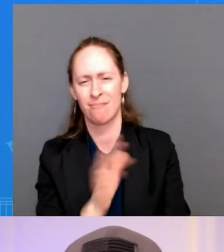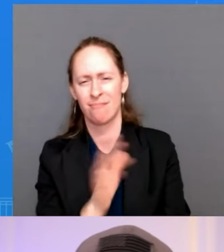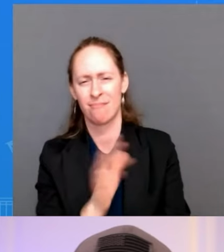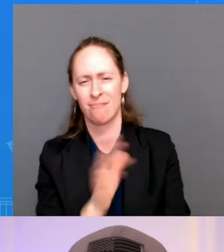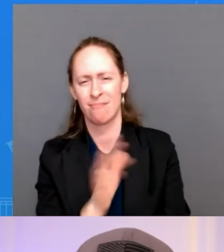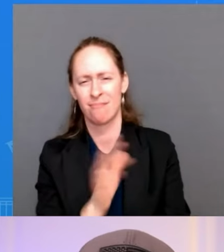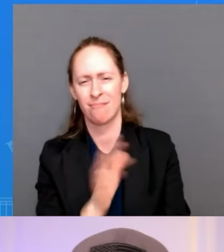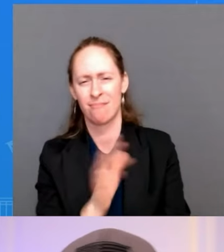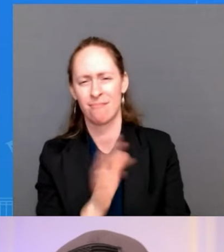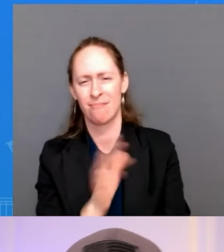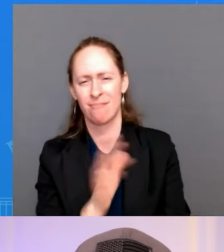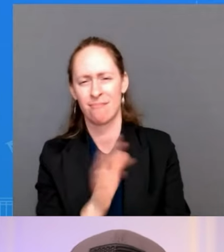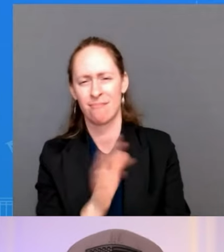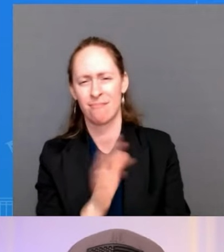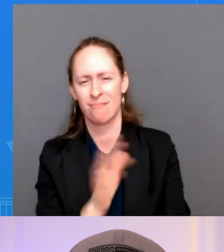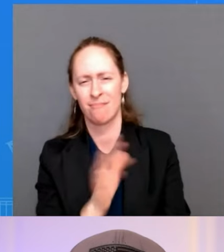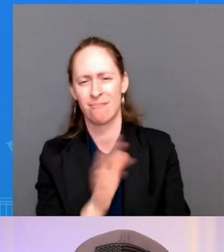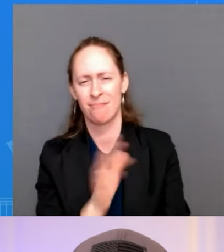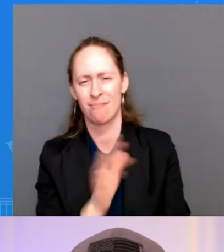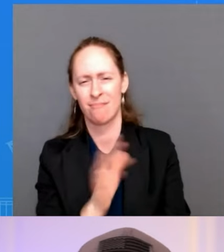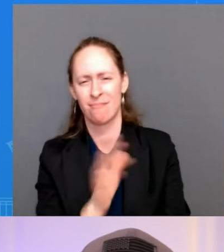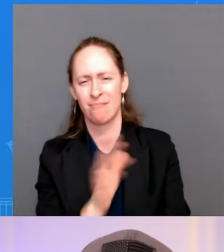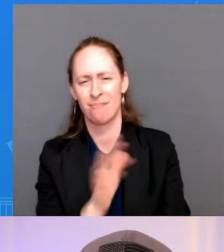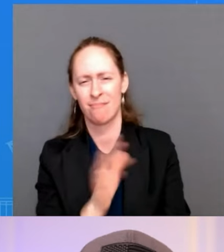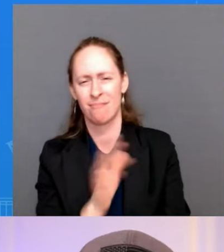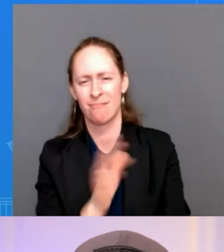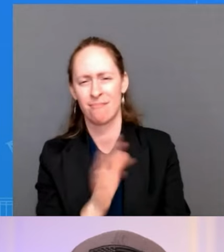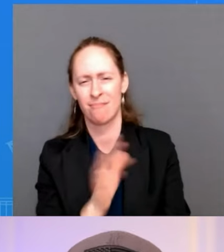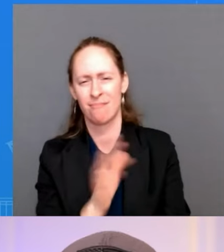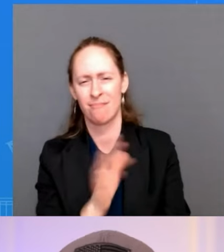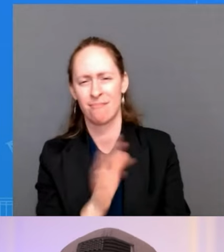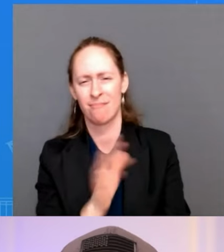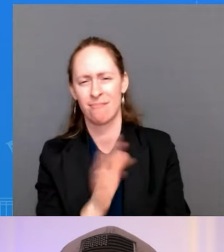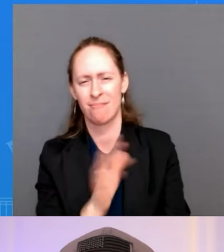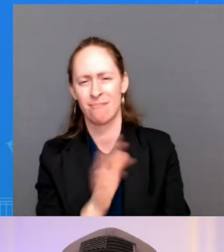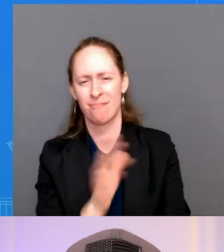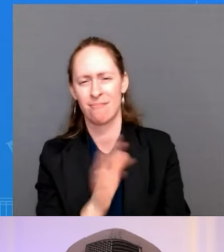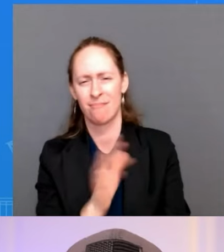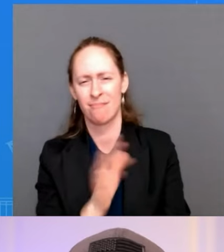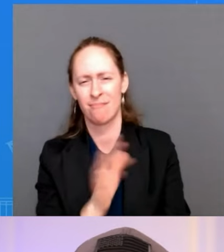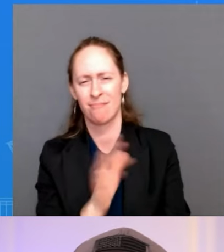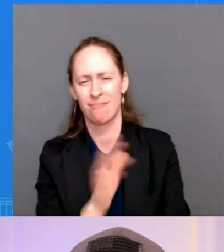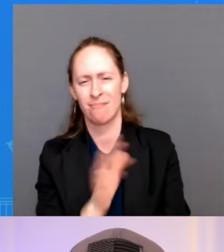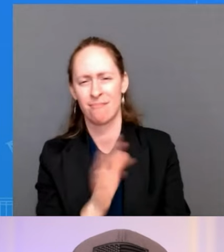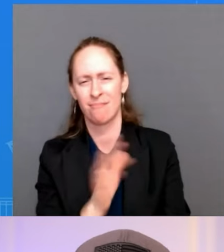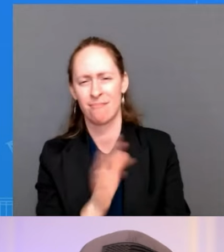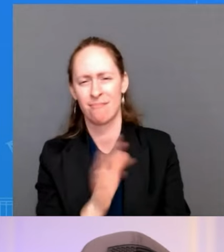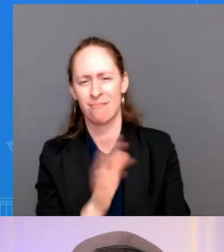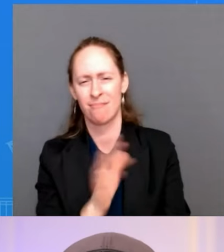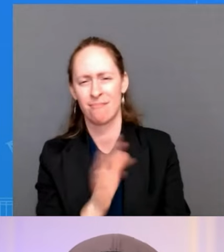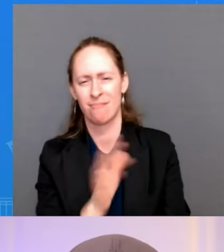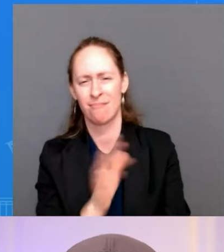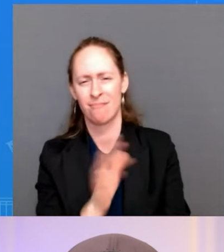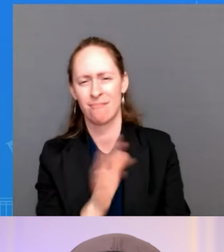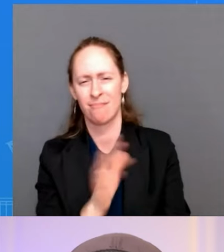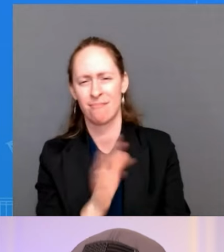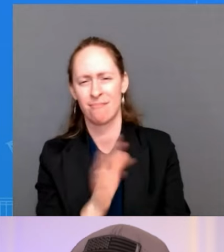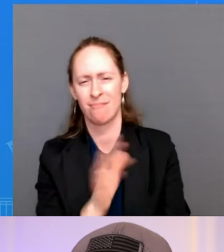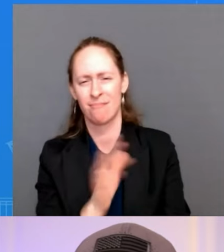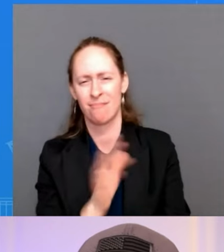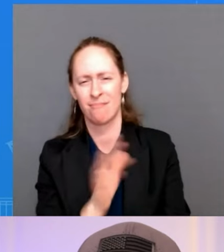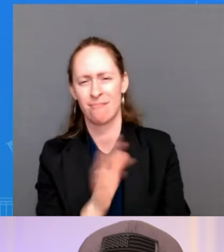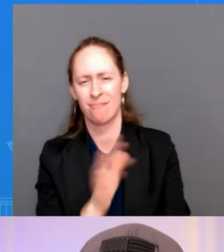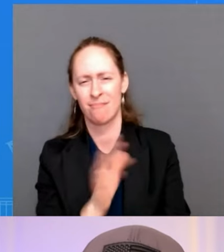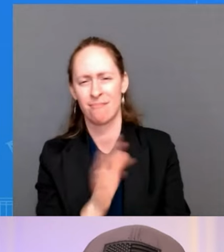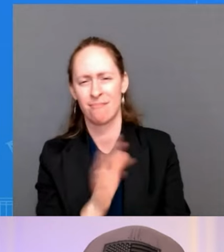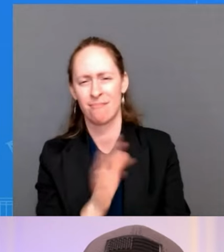doesn't mean that we're all on board with whatever Manchin does, that he's a freaking Republican. No. But this is stuff she's going to push. She's going to try to peddle all these things that Republicans are doing. Not